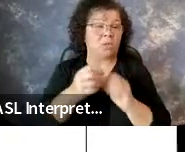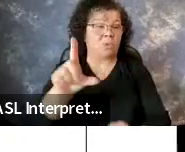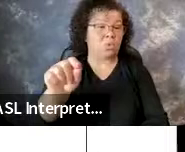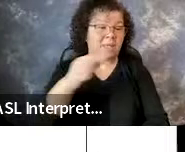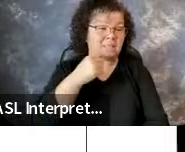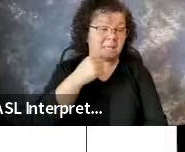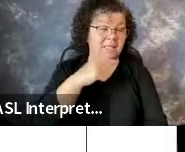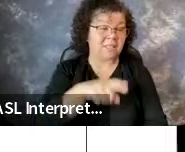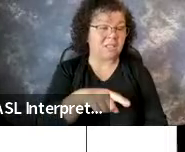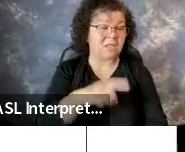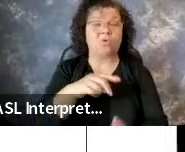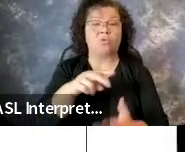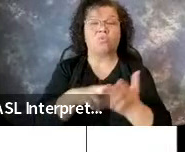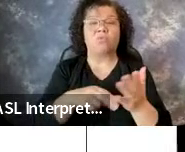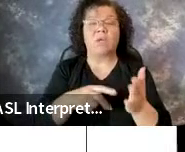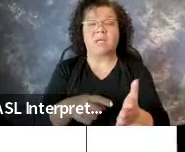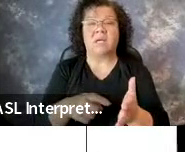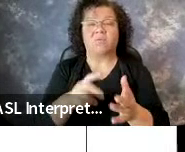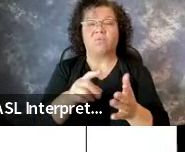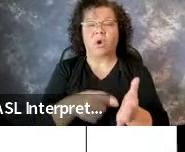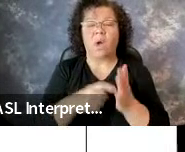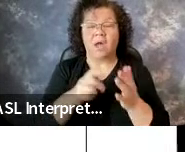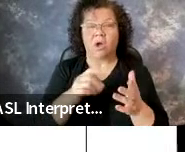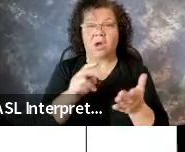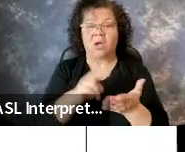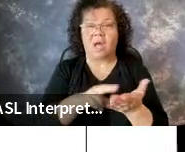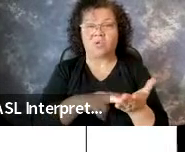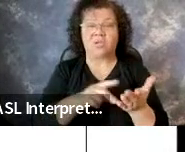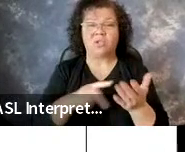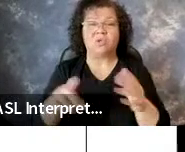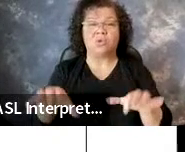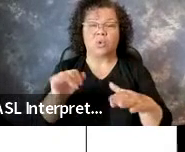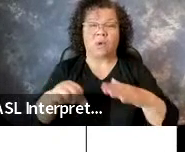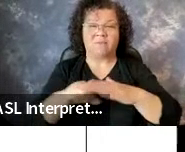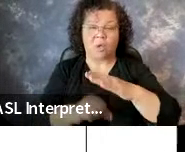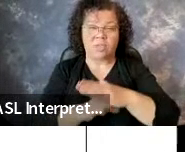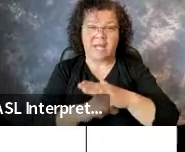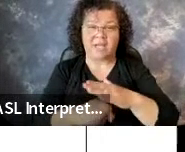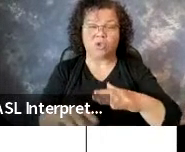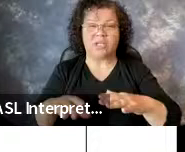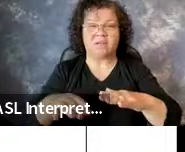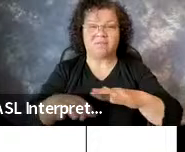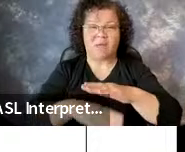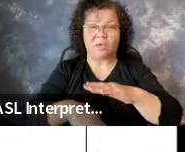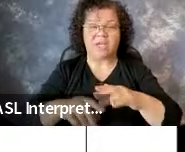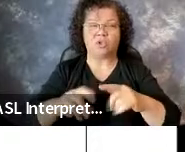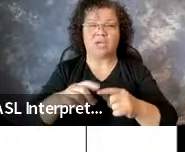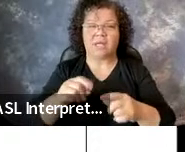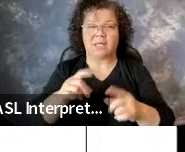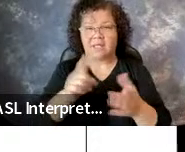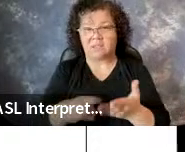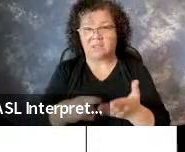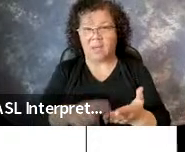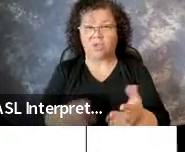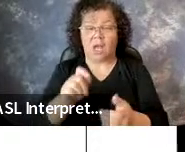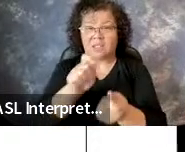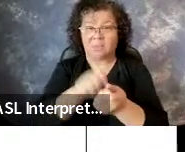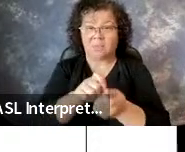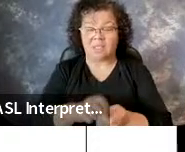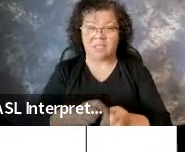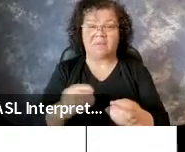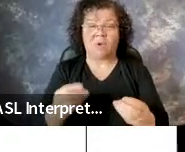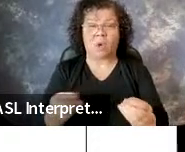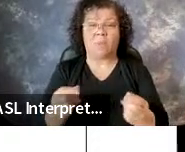reads, require contractors to perform foundation inspections and videos on specific properties as defined by